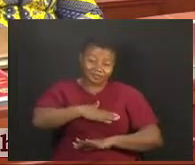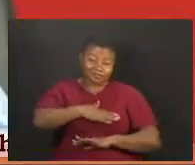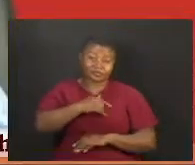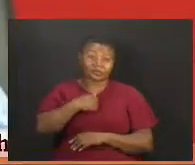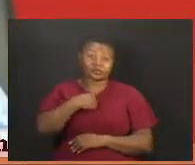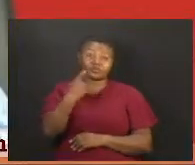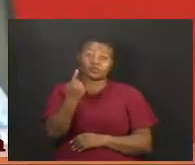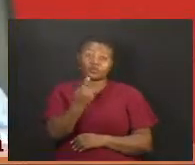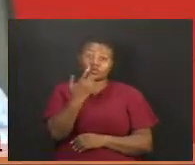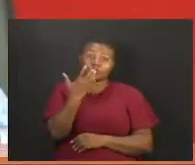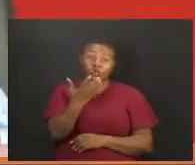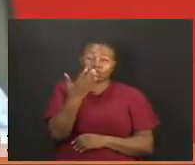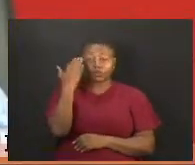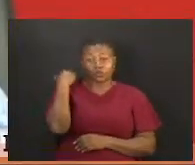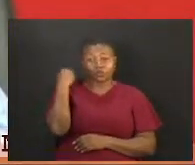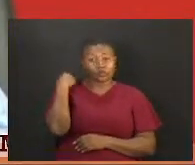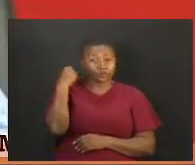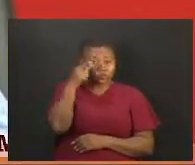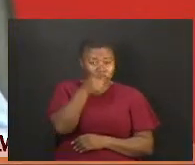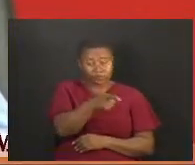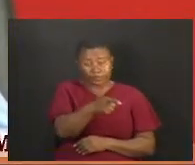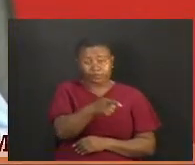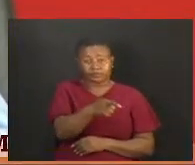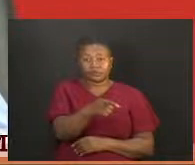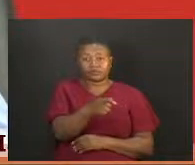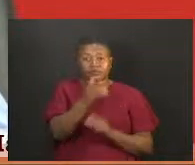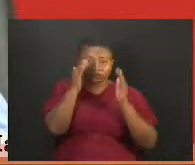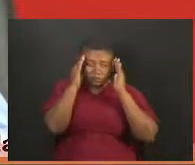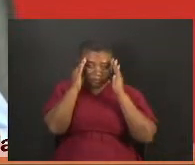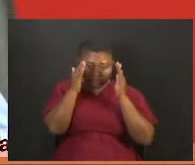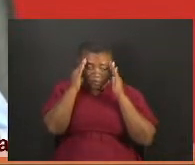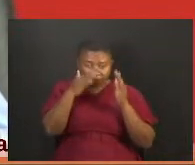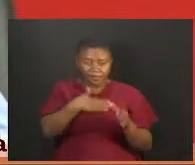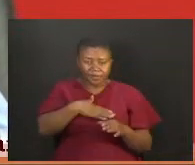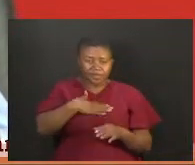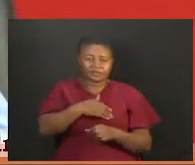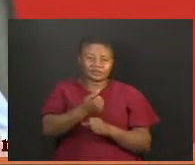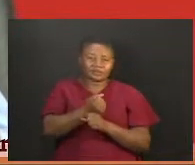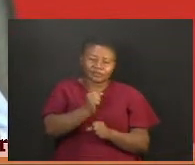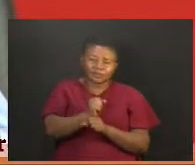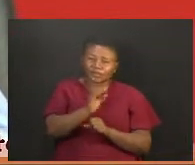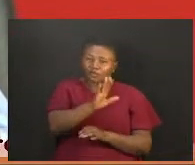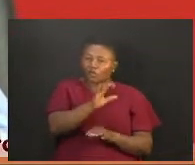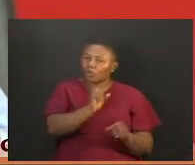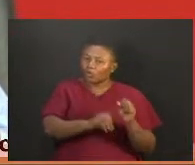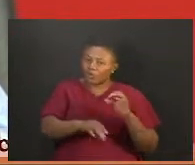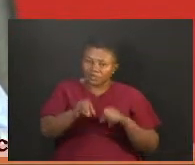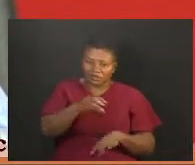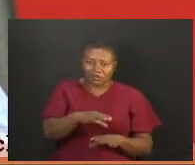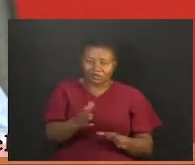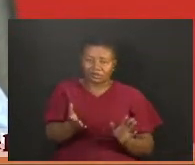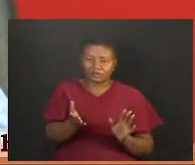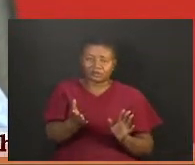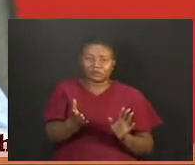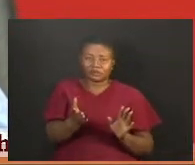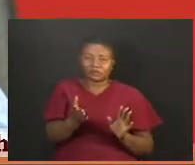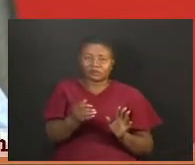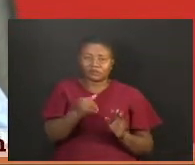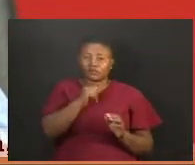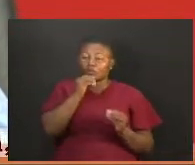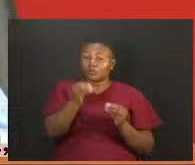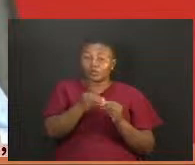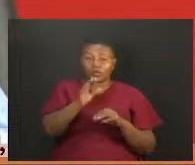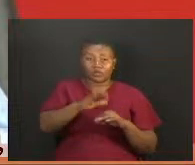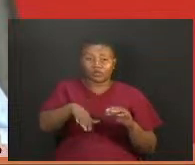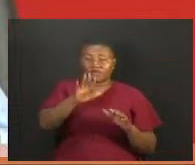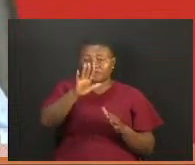to draw your attention to the fact that you can only make comments. Very well. And the comments, not more than 5